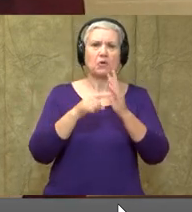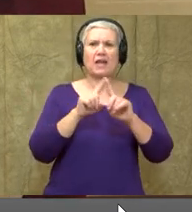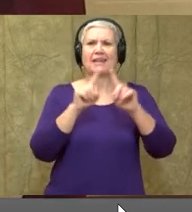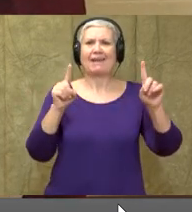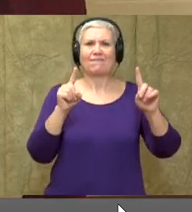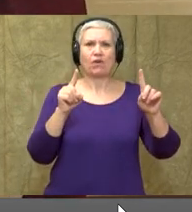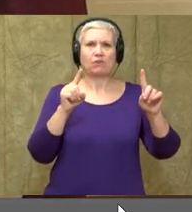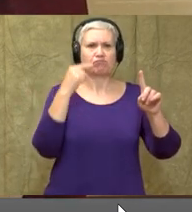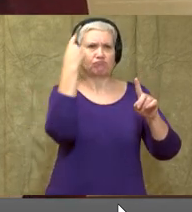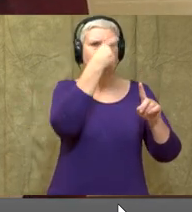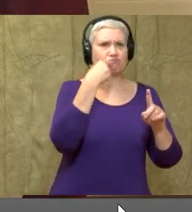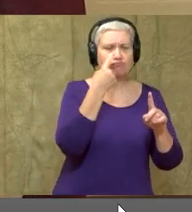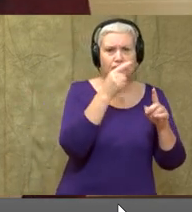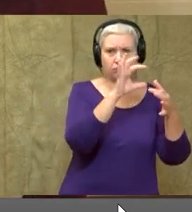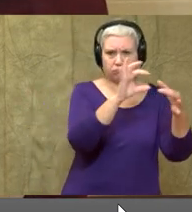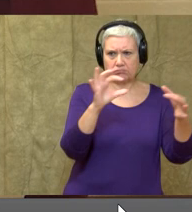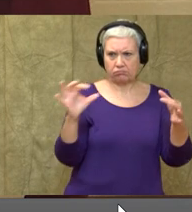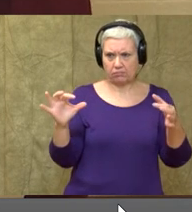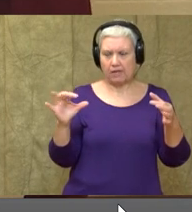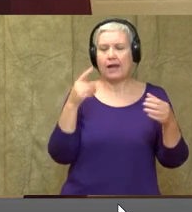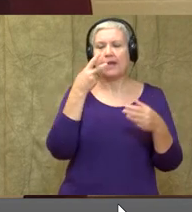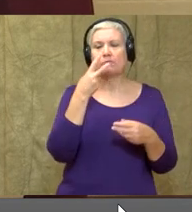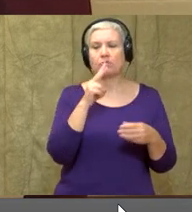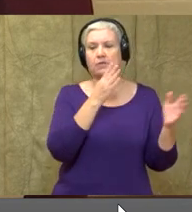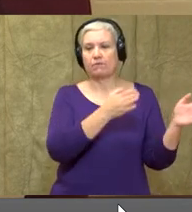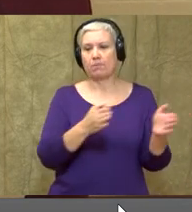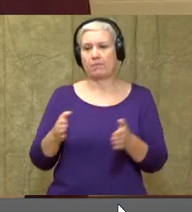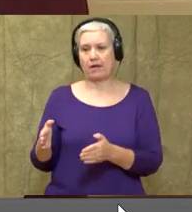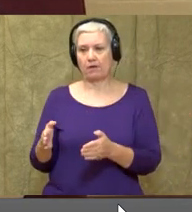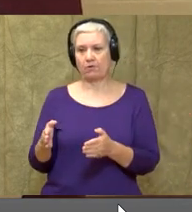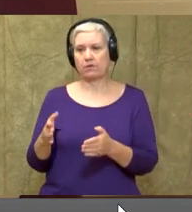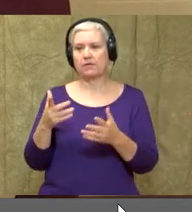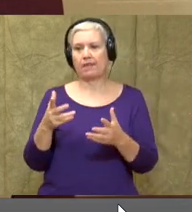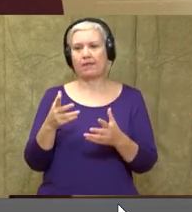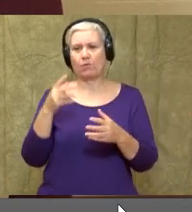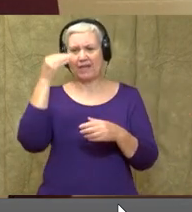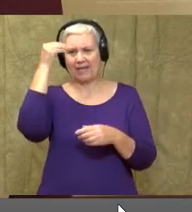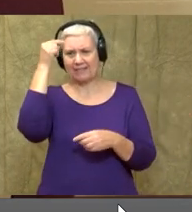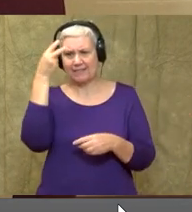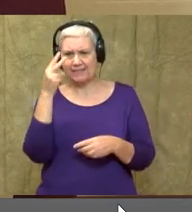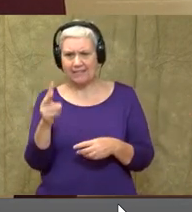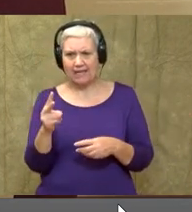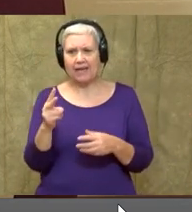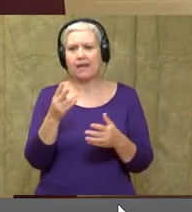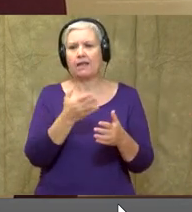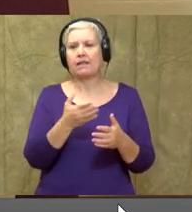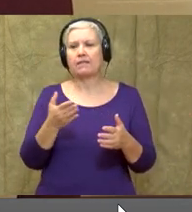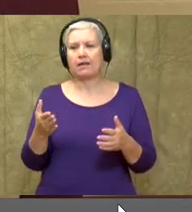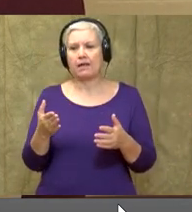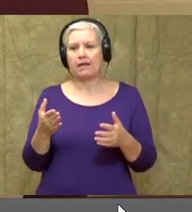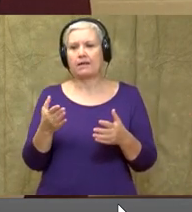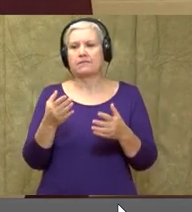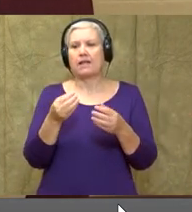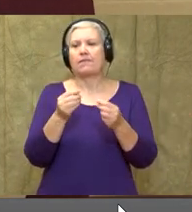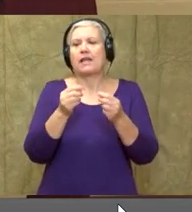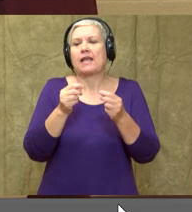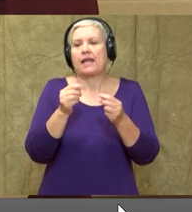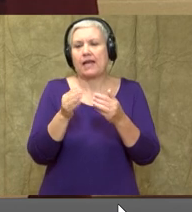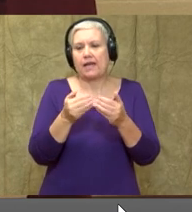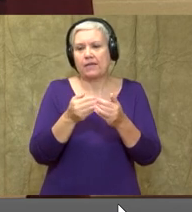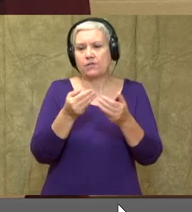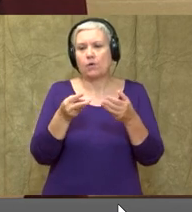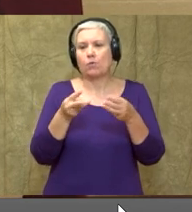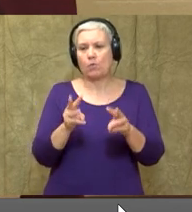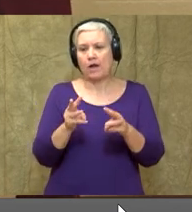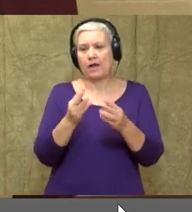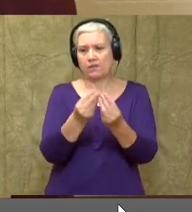try and look for patterns, and then make sense of those things as we look for efficient ways for finding solutions to each of